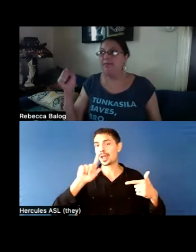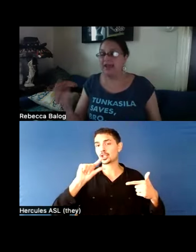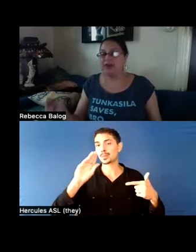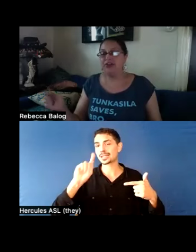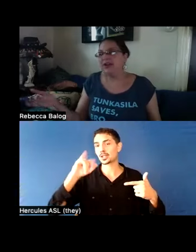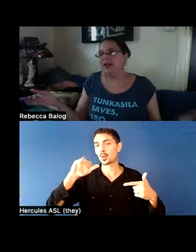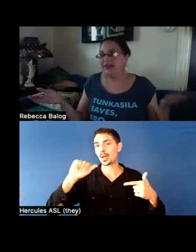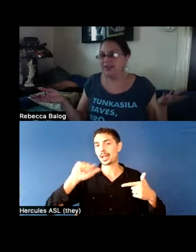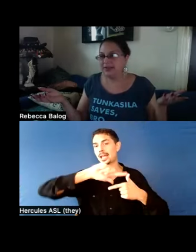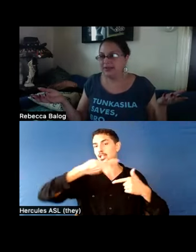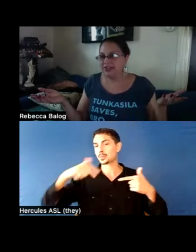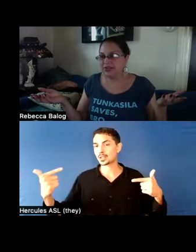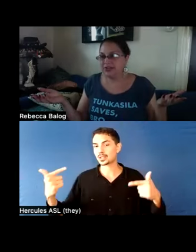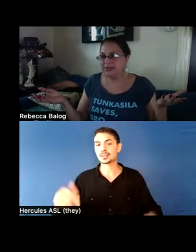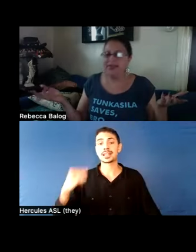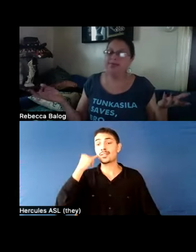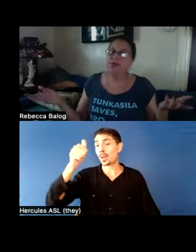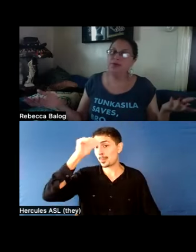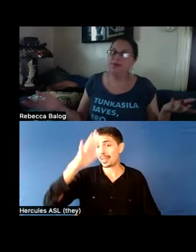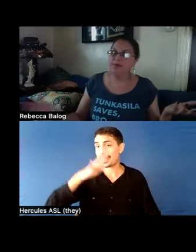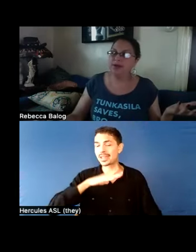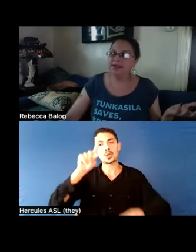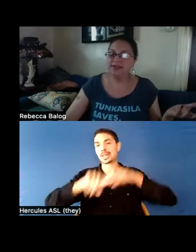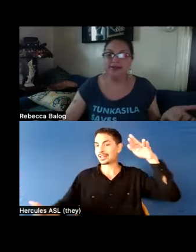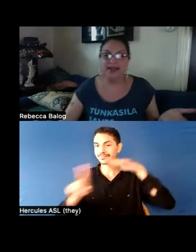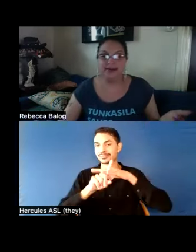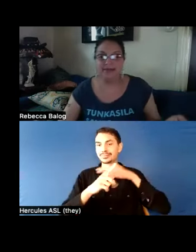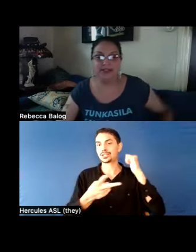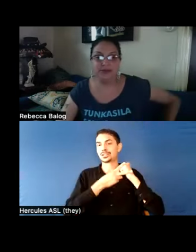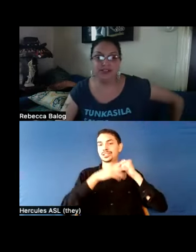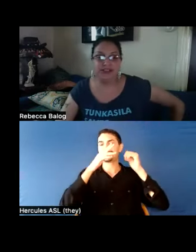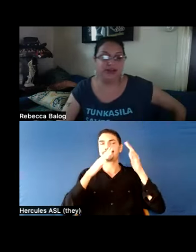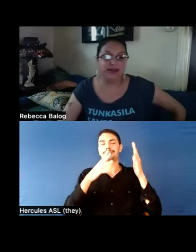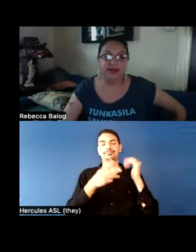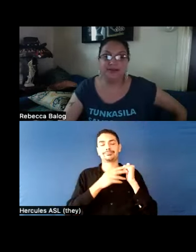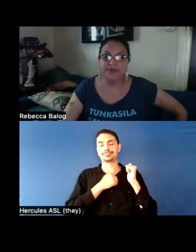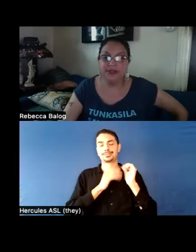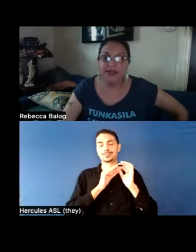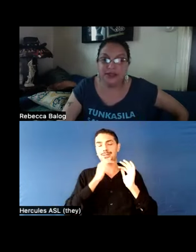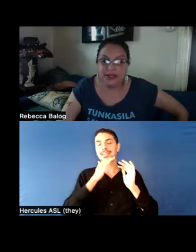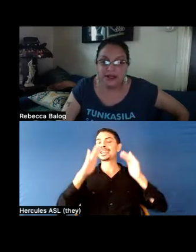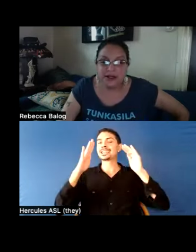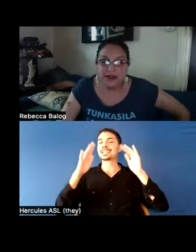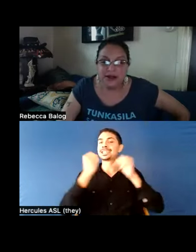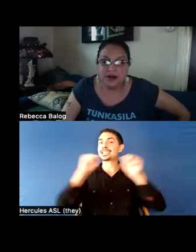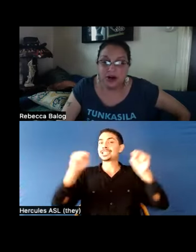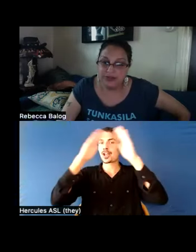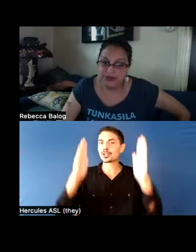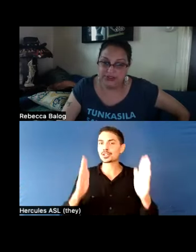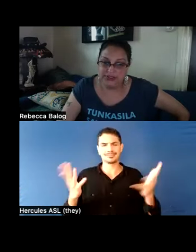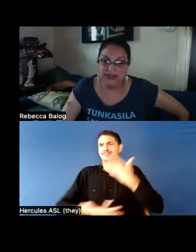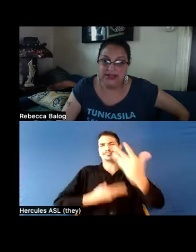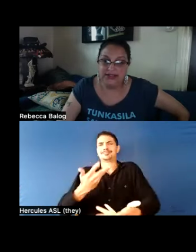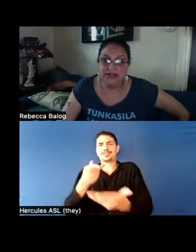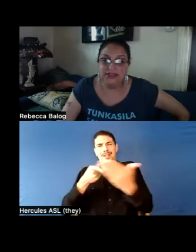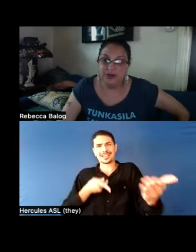born male, you're not allowed to come into the shelter. Like, who, what? Yeah, we're still kind of there. Harm